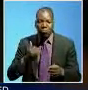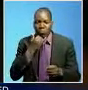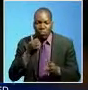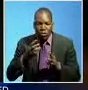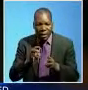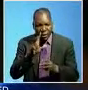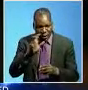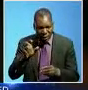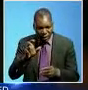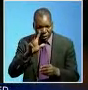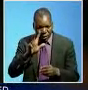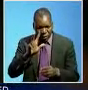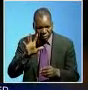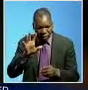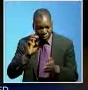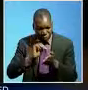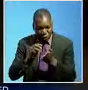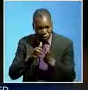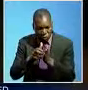diverted